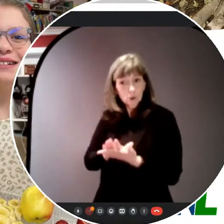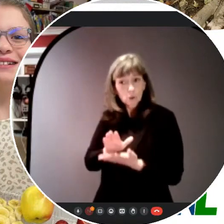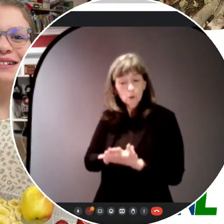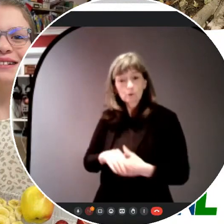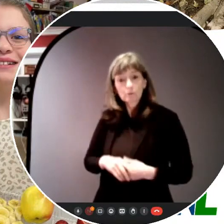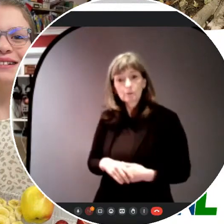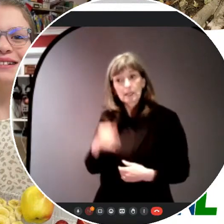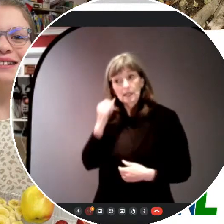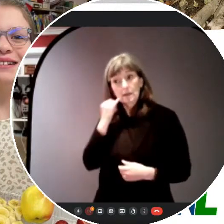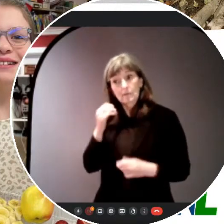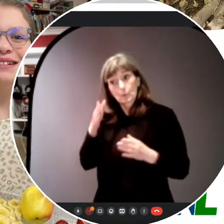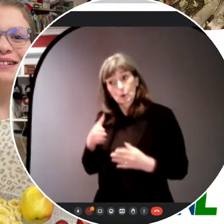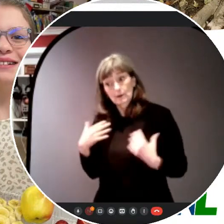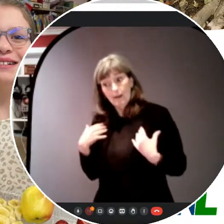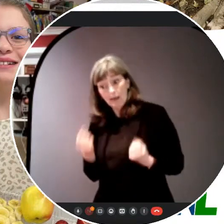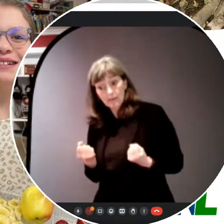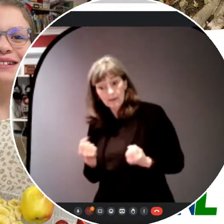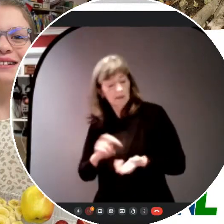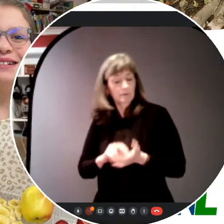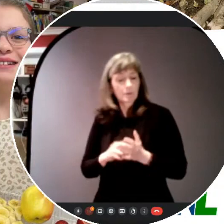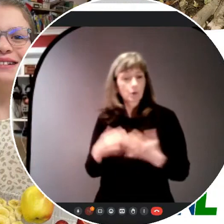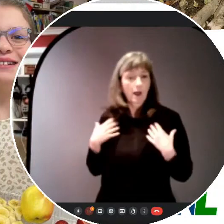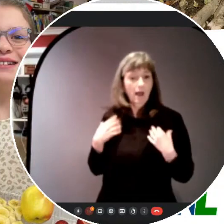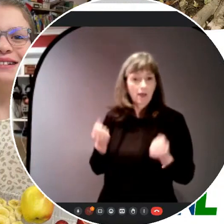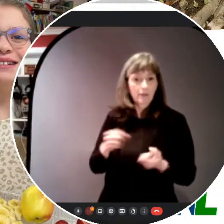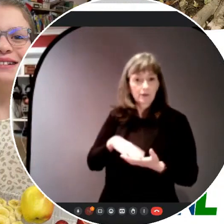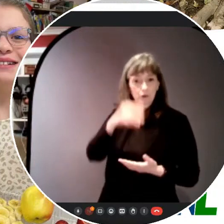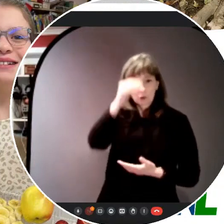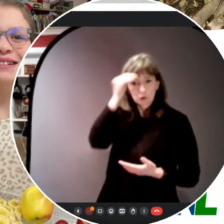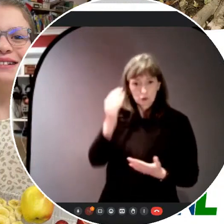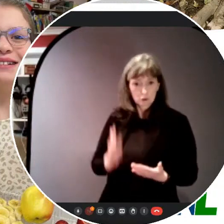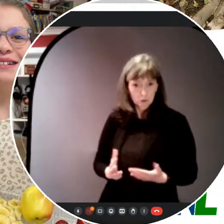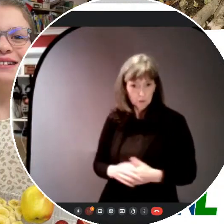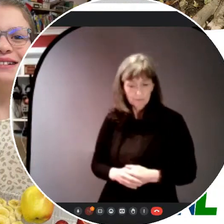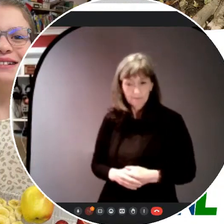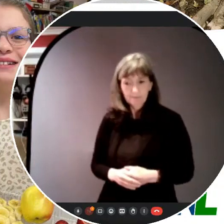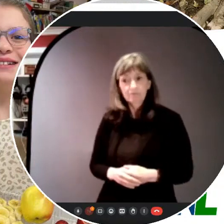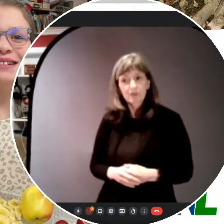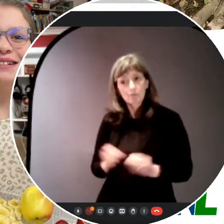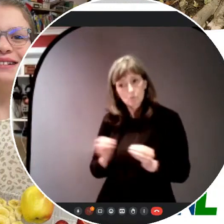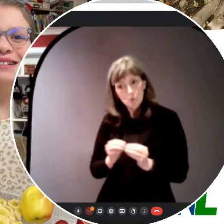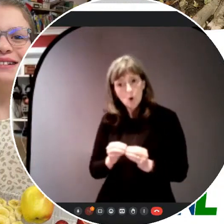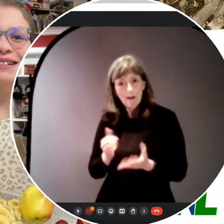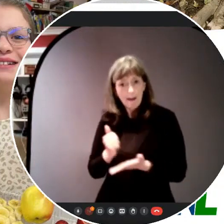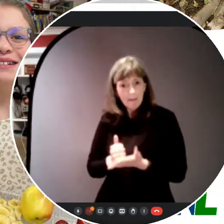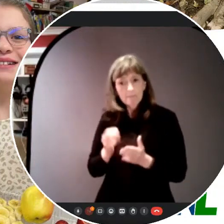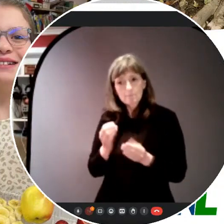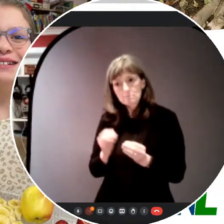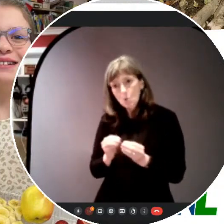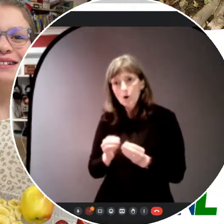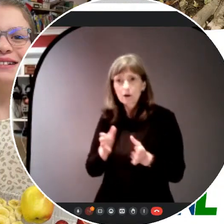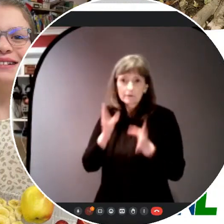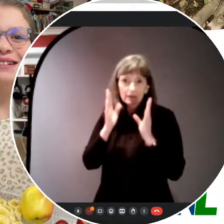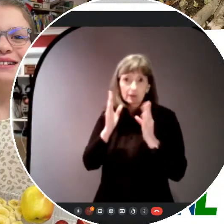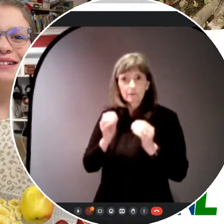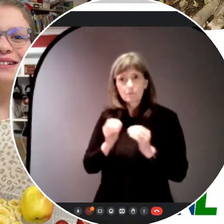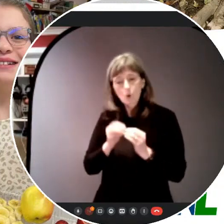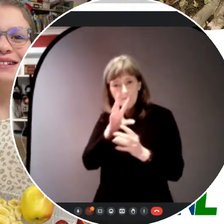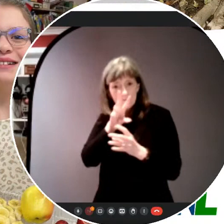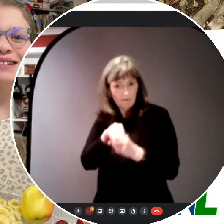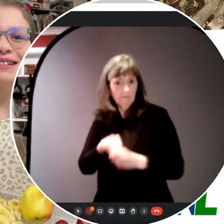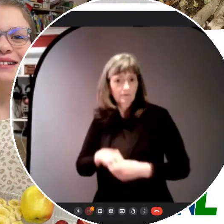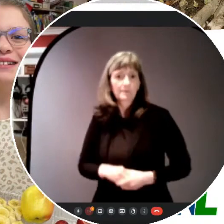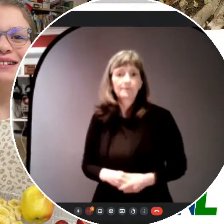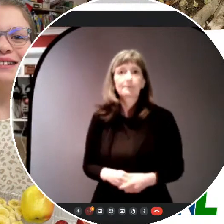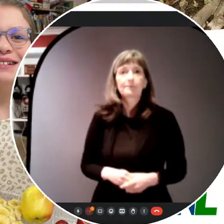individuals are healthy learners, and it enables them to be better, more attentive, and more engaged. We also